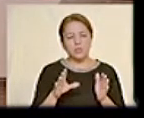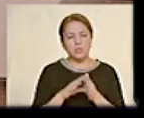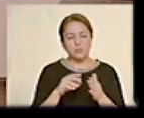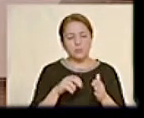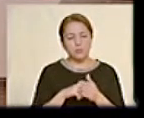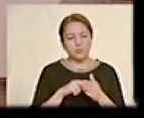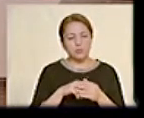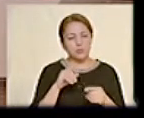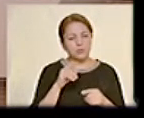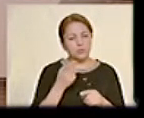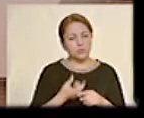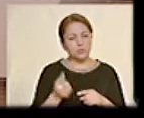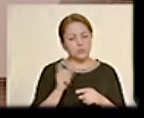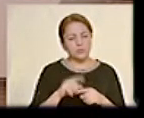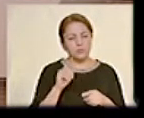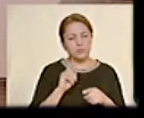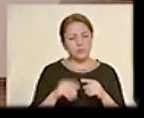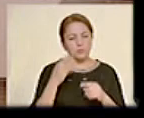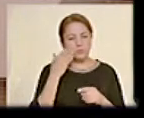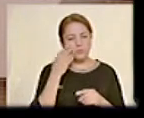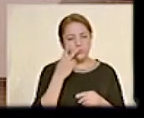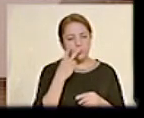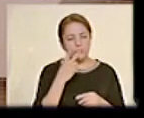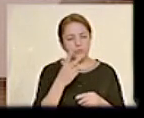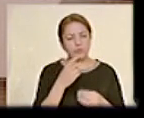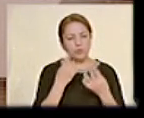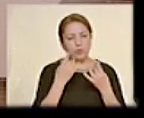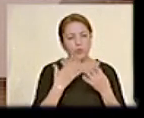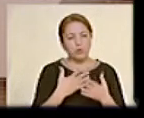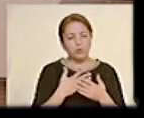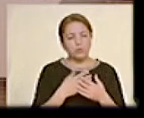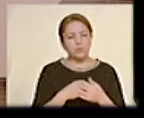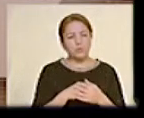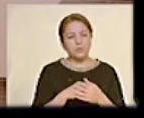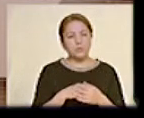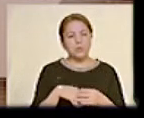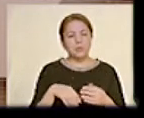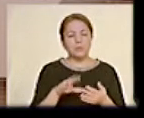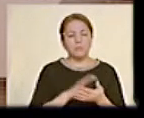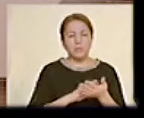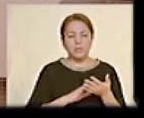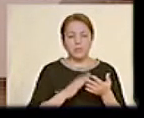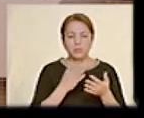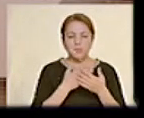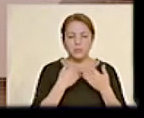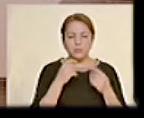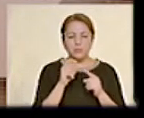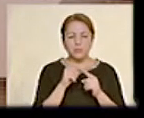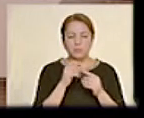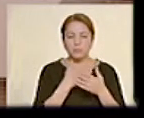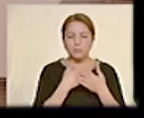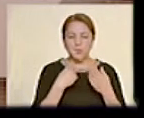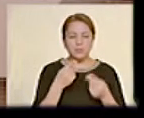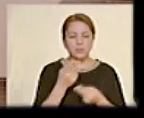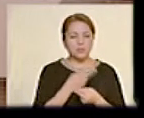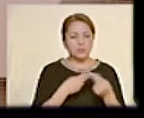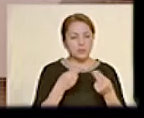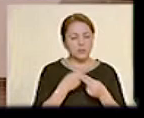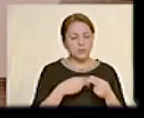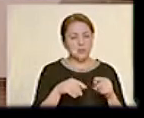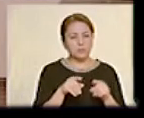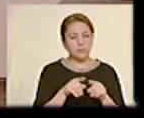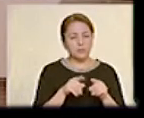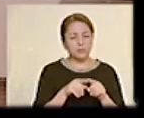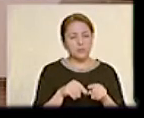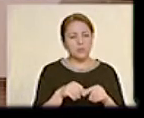ham tez va oson ko'rinishda oddiygina xat yoki matnlarni emas, hattoki tasviriy rasmlarni